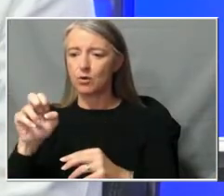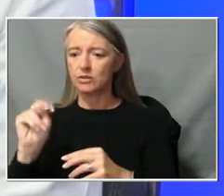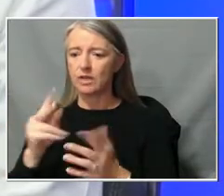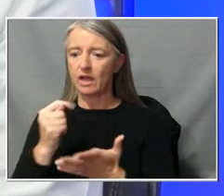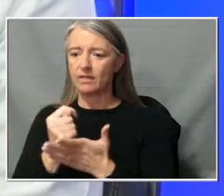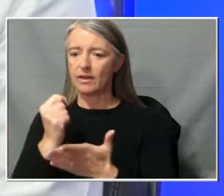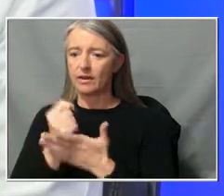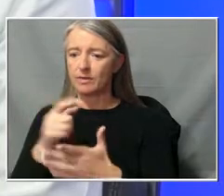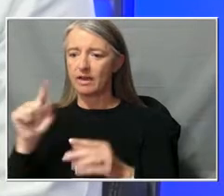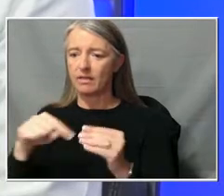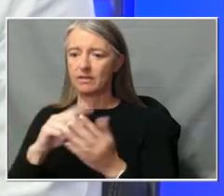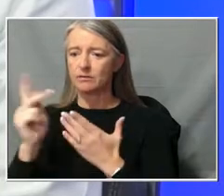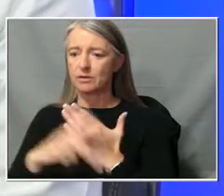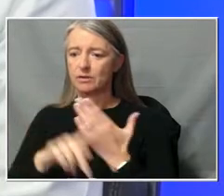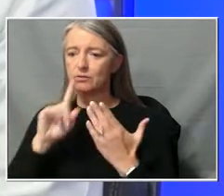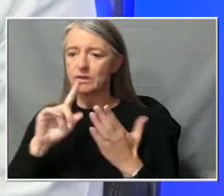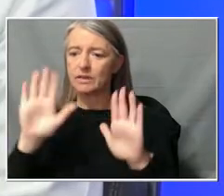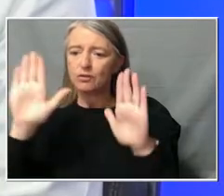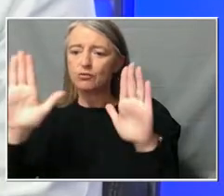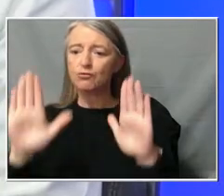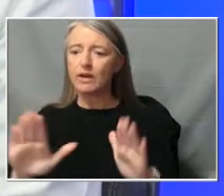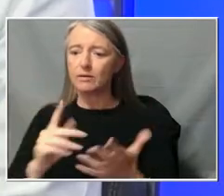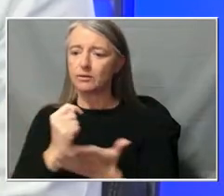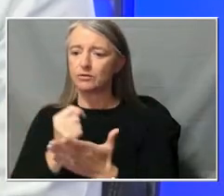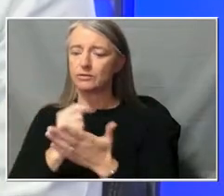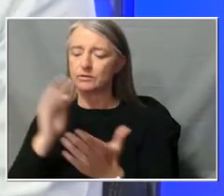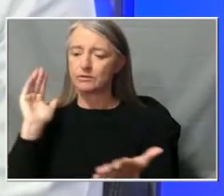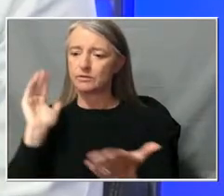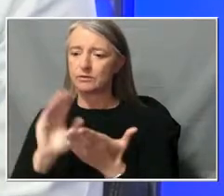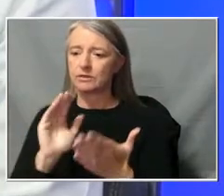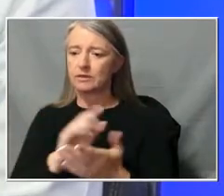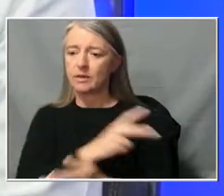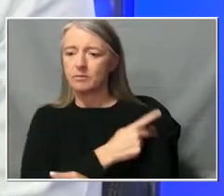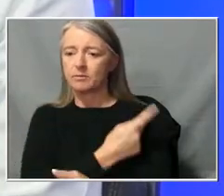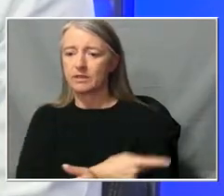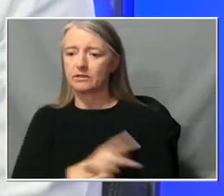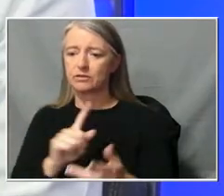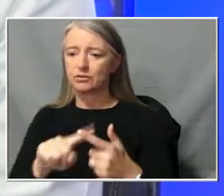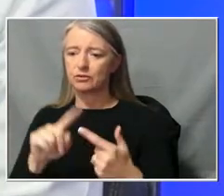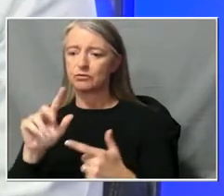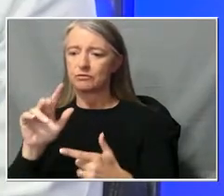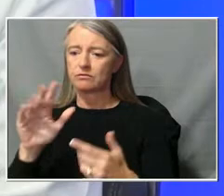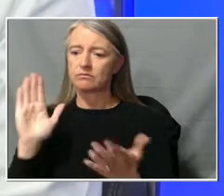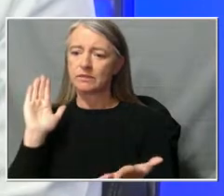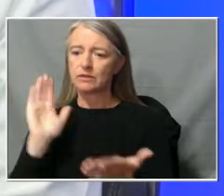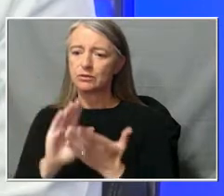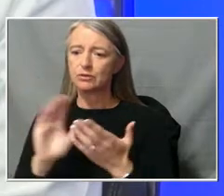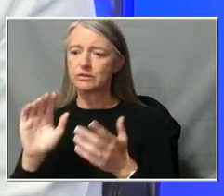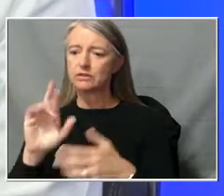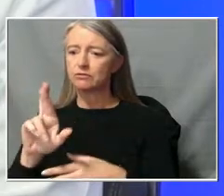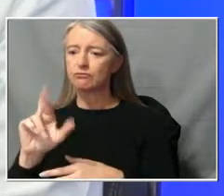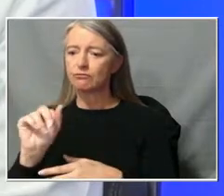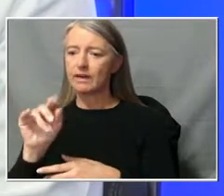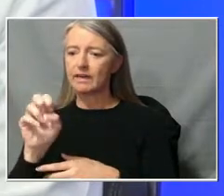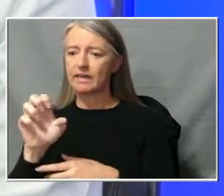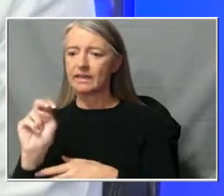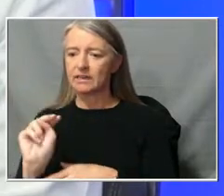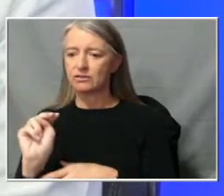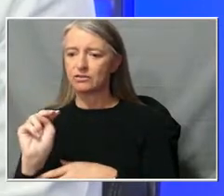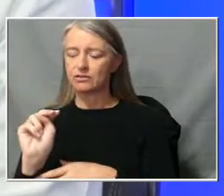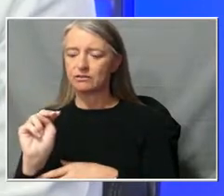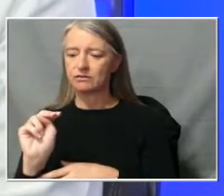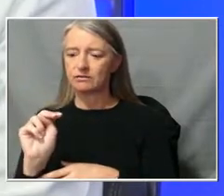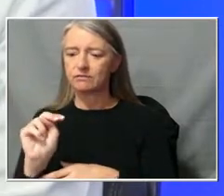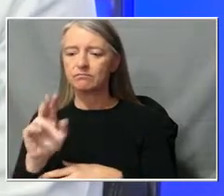really is an incredible treatment that reduces a patient's exposure to harmful radiation. It takes, though, some very smart experts